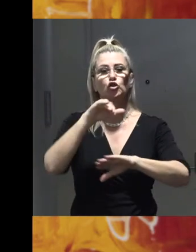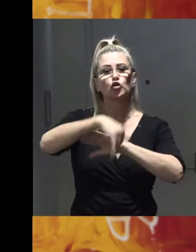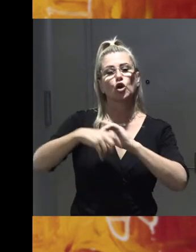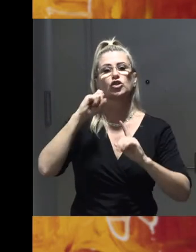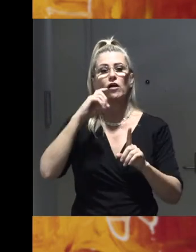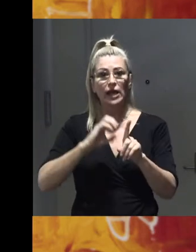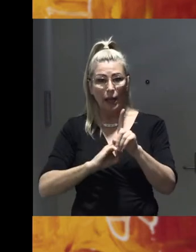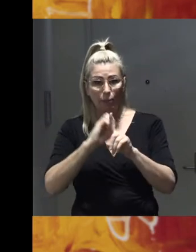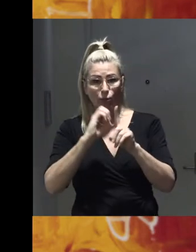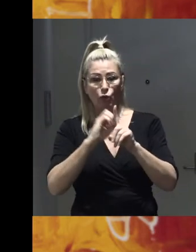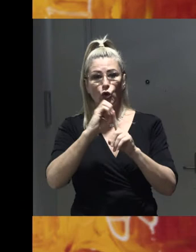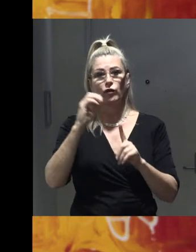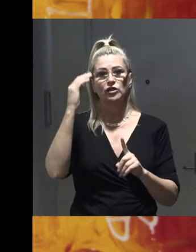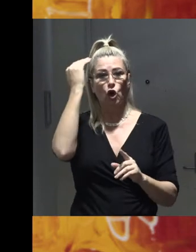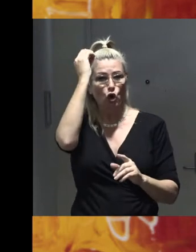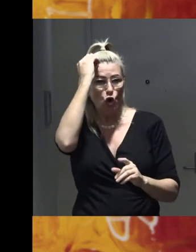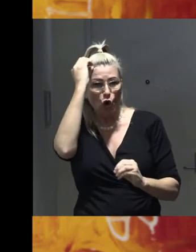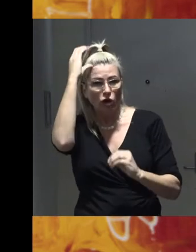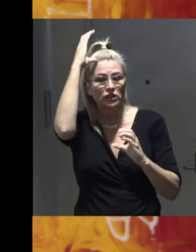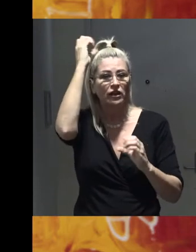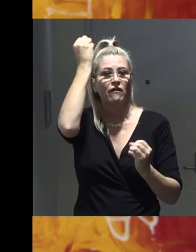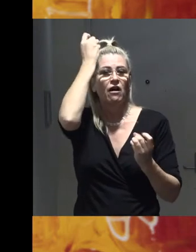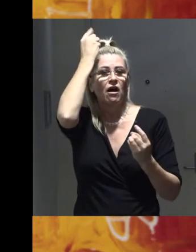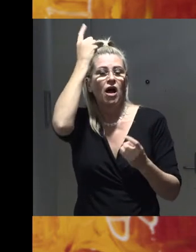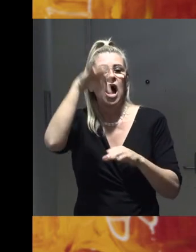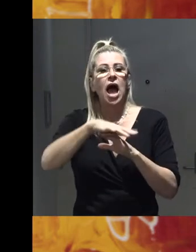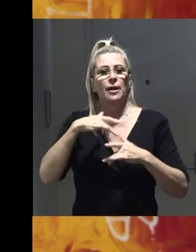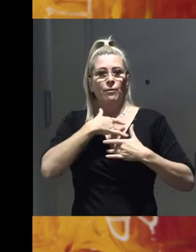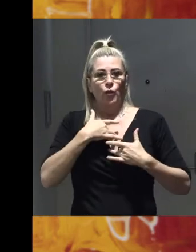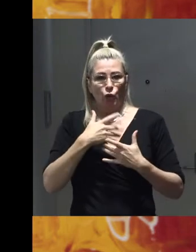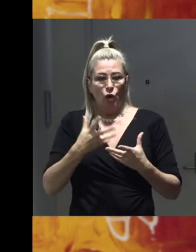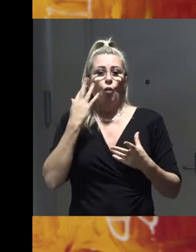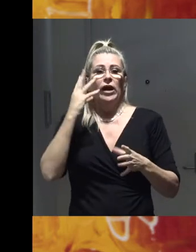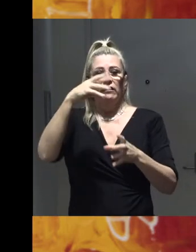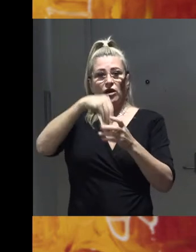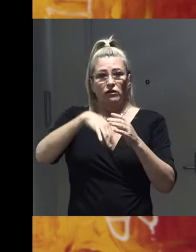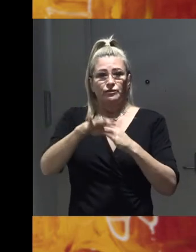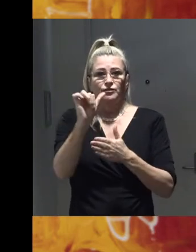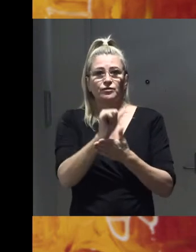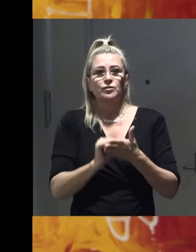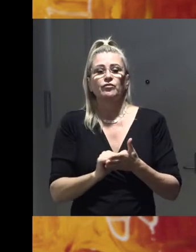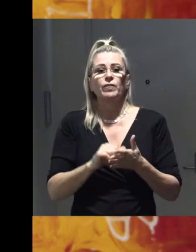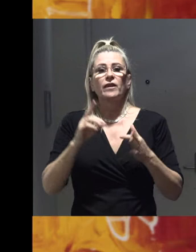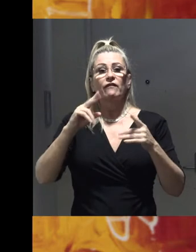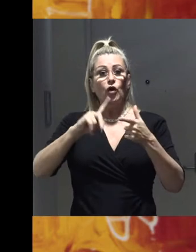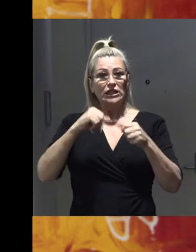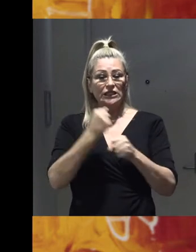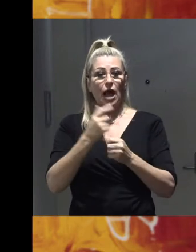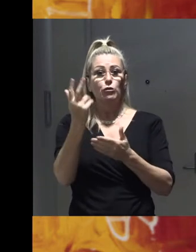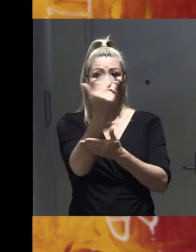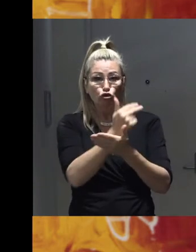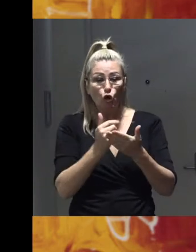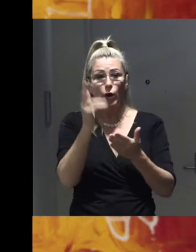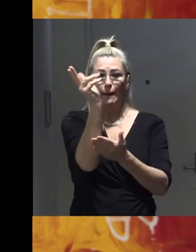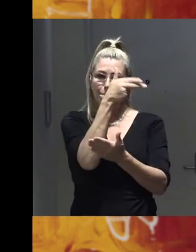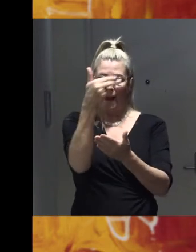mood effects by engaging in art and creativity. For instance, drawing and painting have been shown to stimulate memories